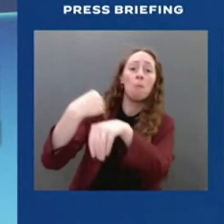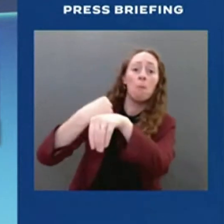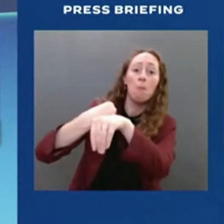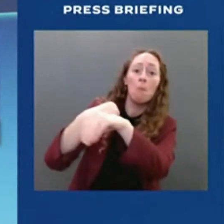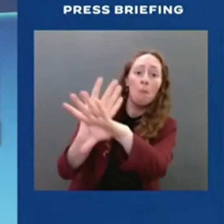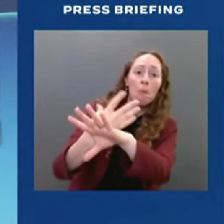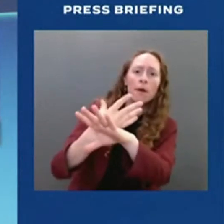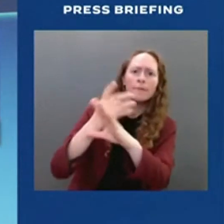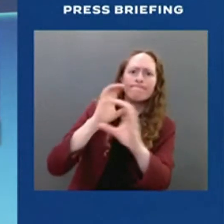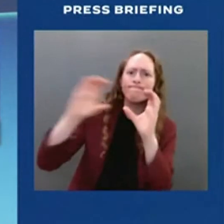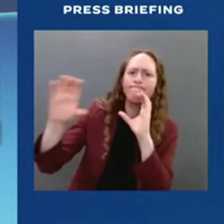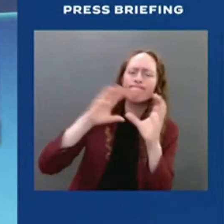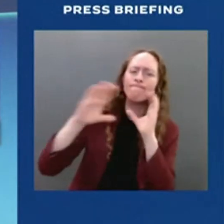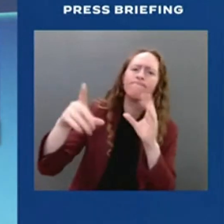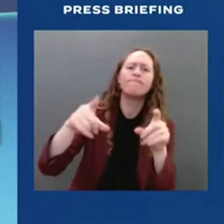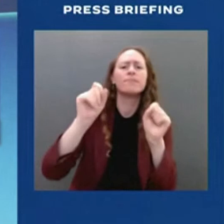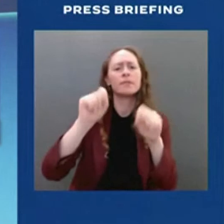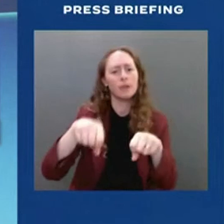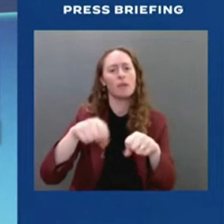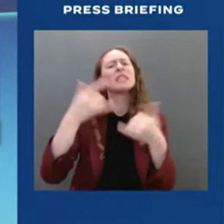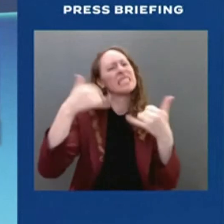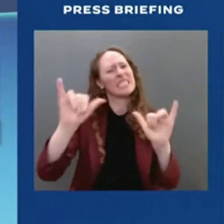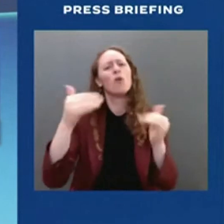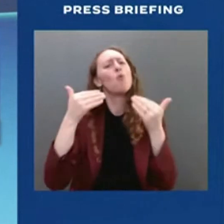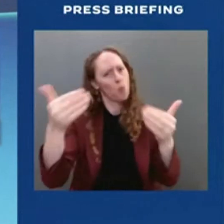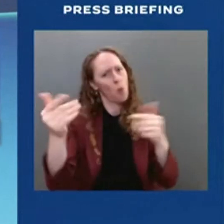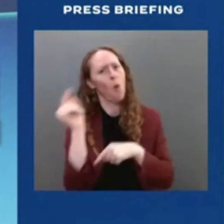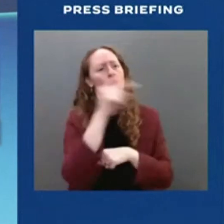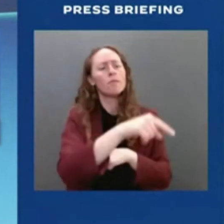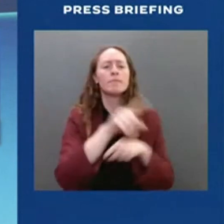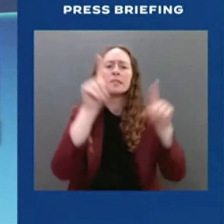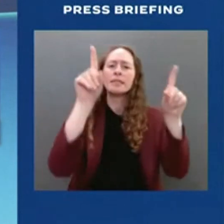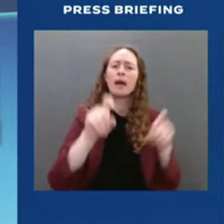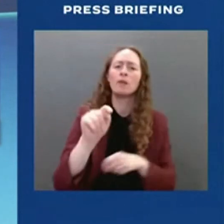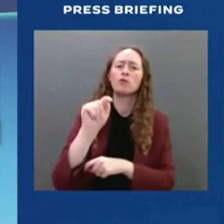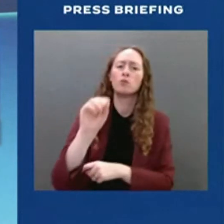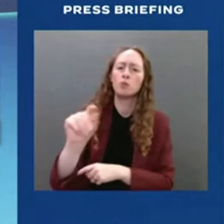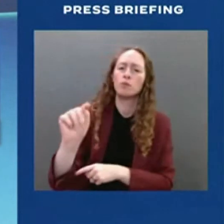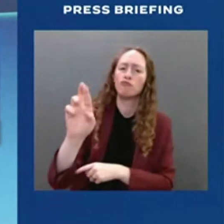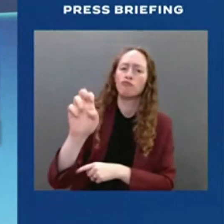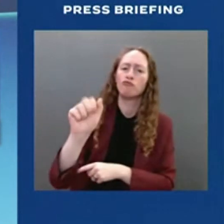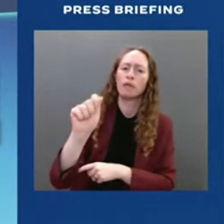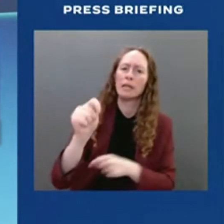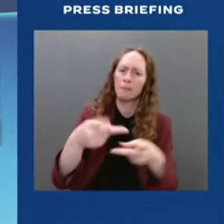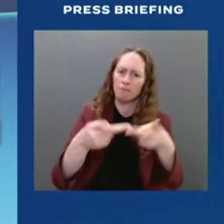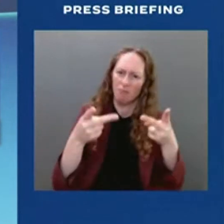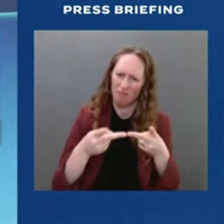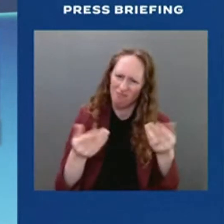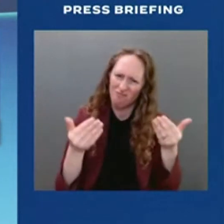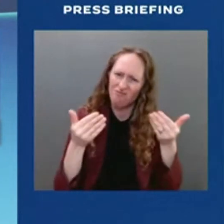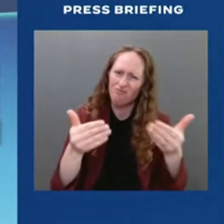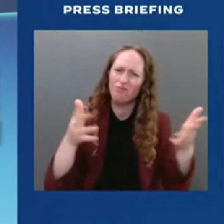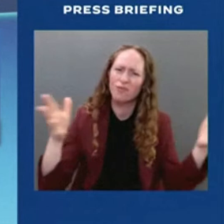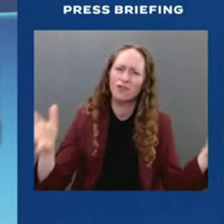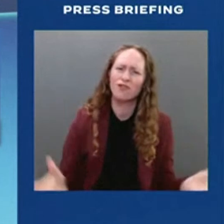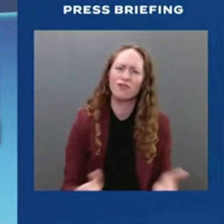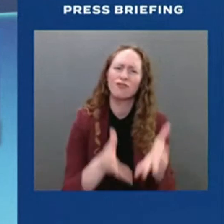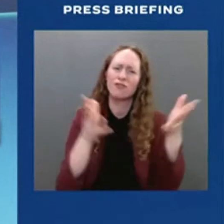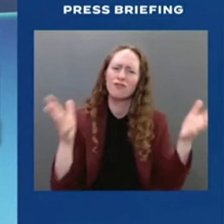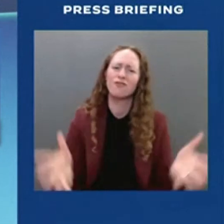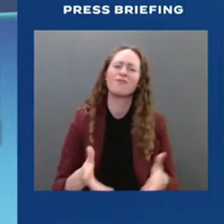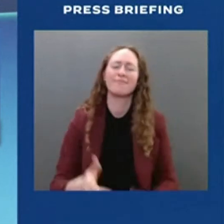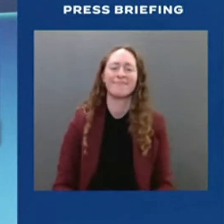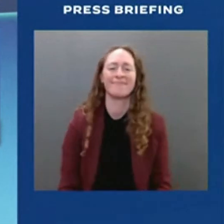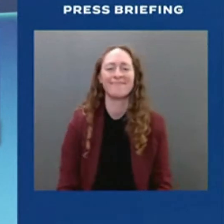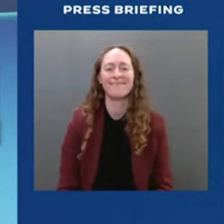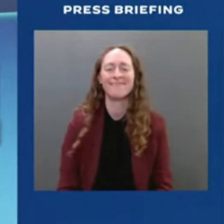death. We also need to make sure we reduce the spread of illness. And we have several tools that help do that. So let's start with